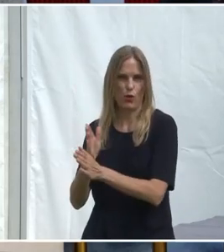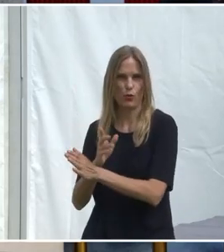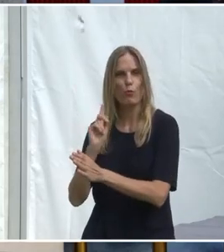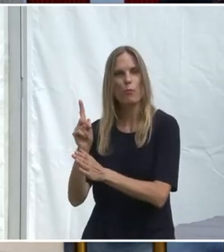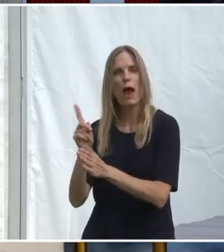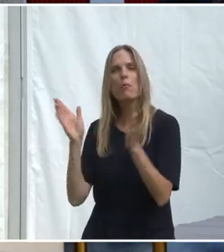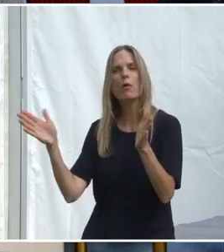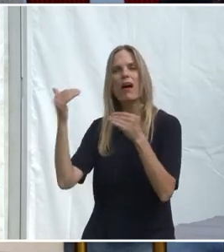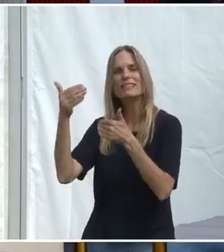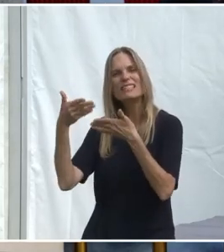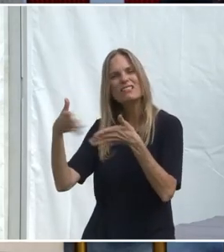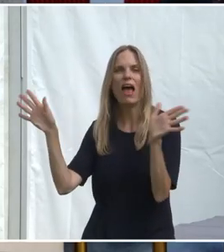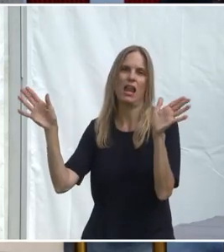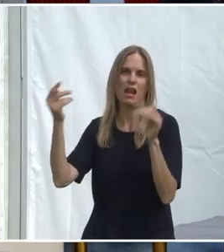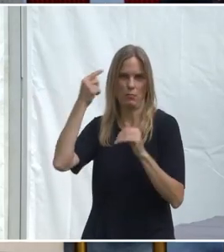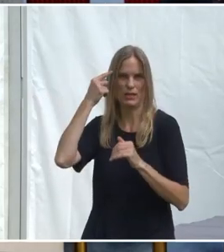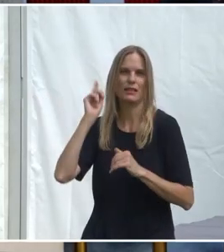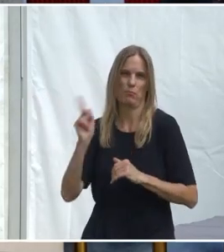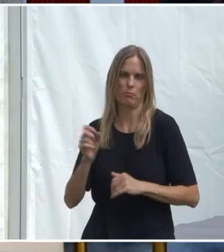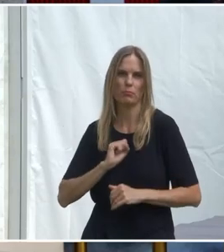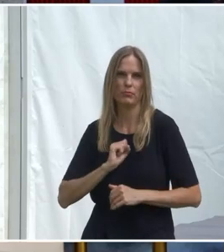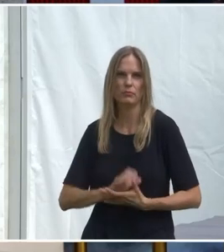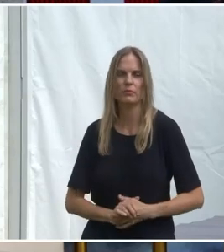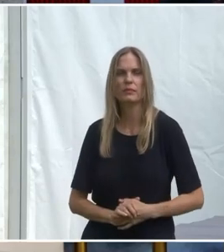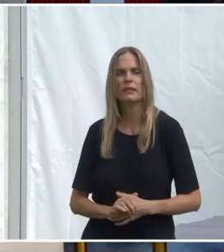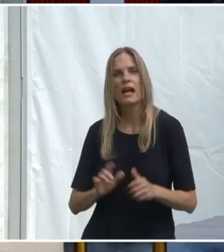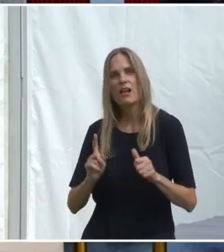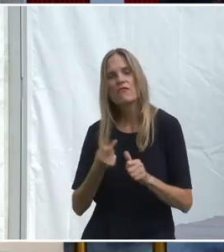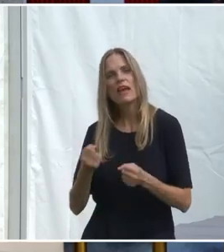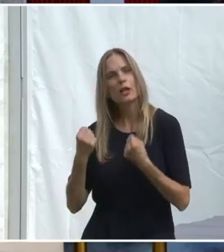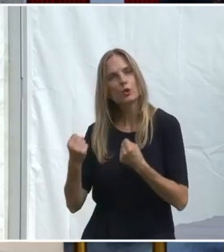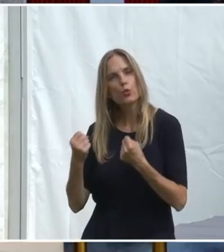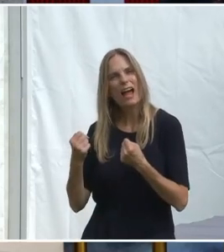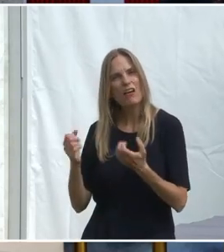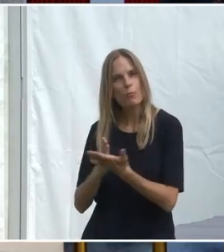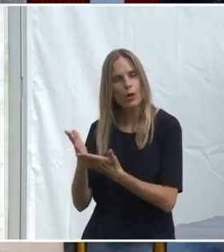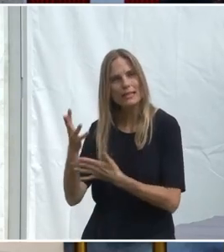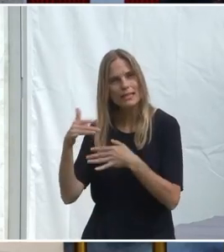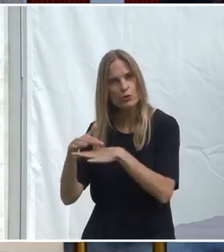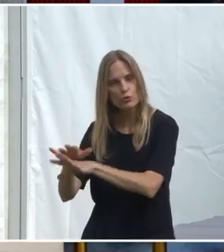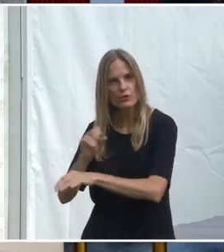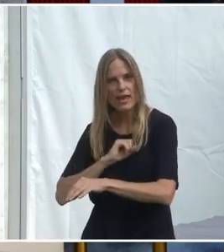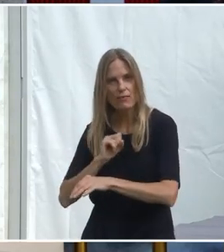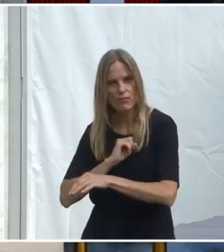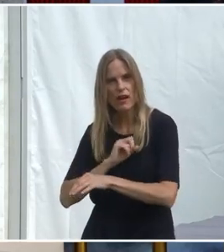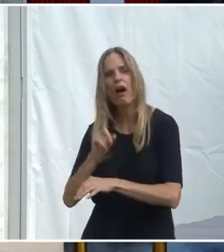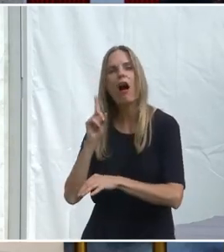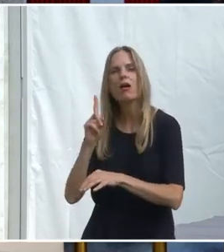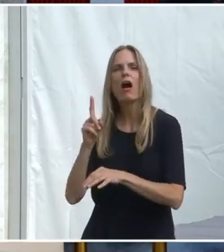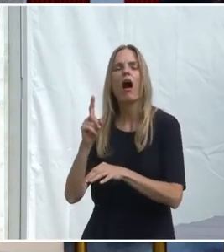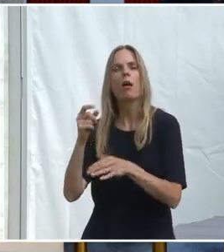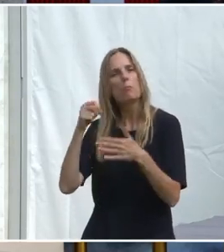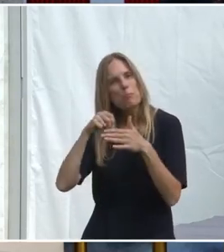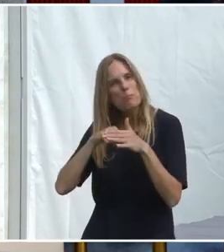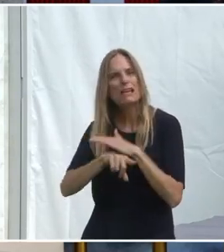but it's at the kind of having strong political systems that are willing to kind of, migration is always a tense topic. It doesn't matter